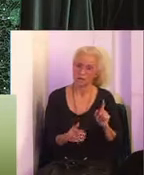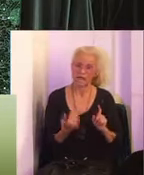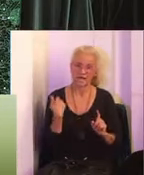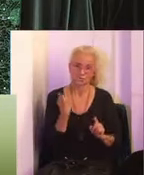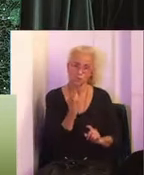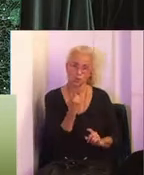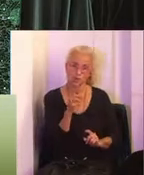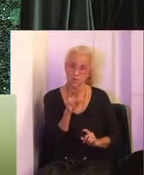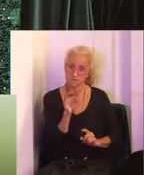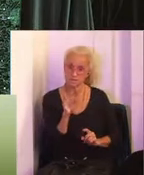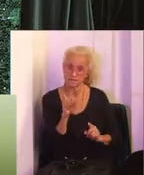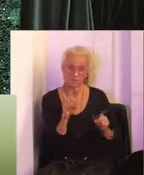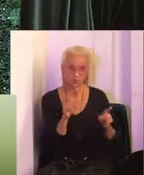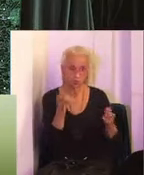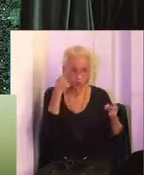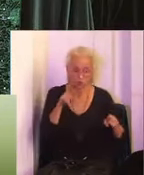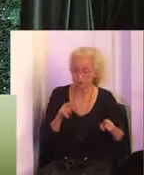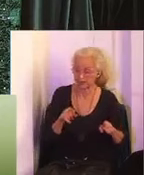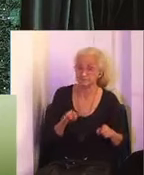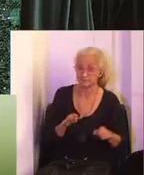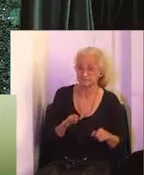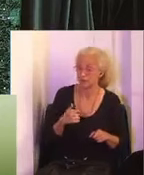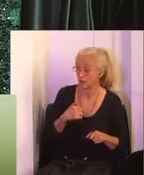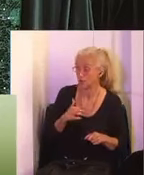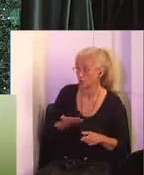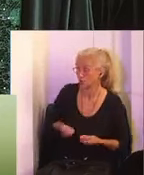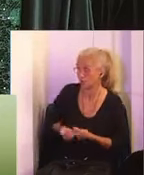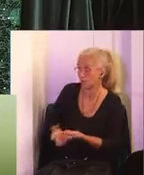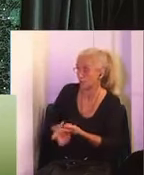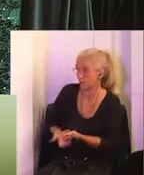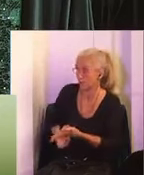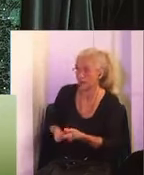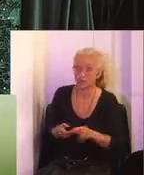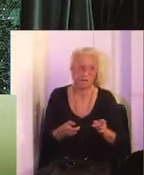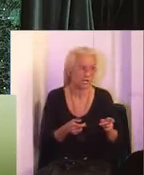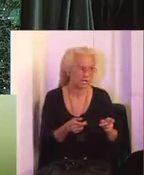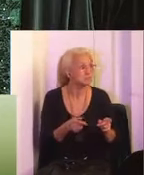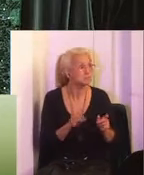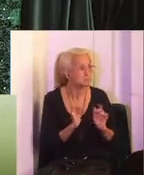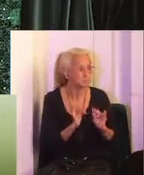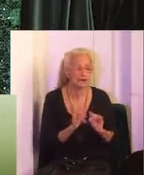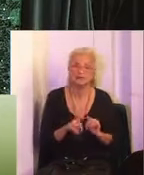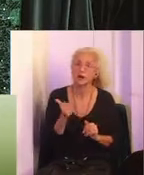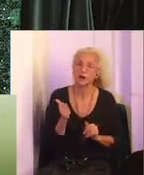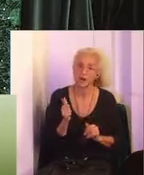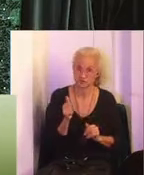maid to agree to talk with her. And then some of the other maids